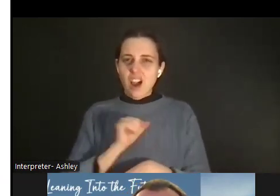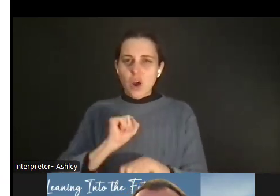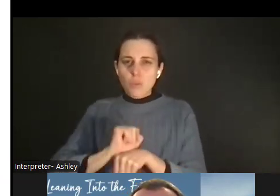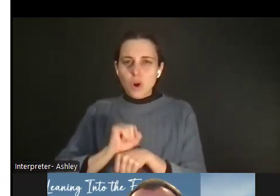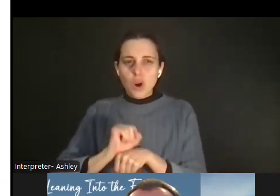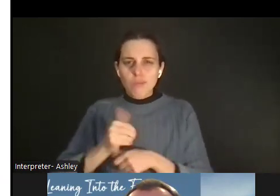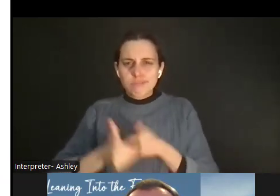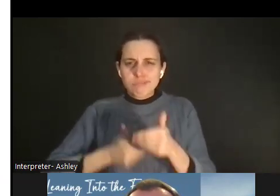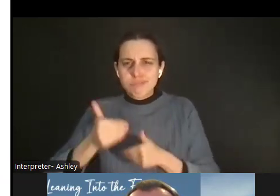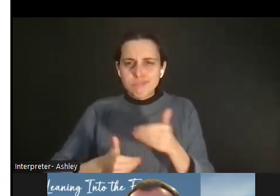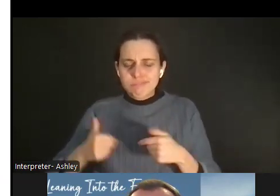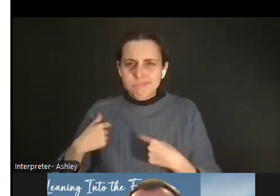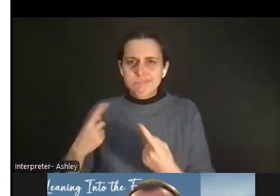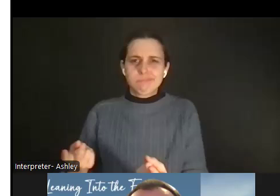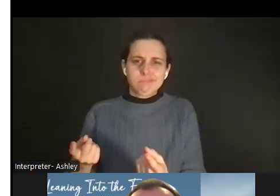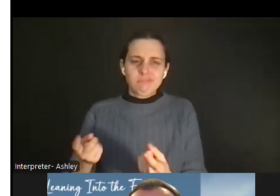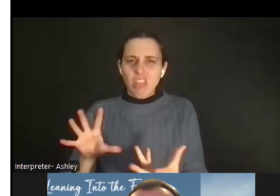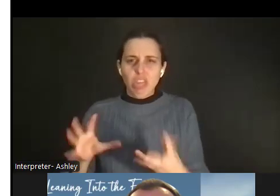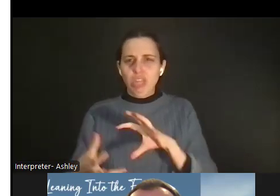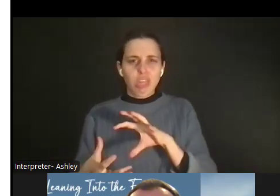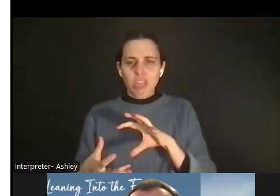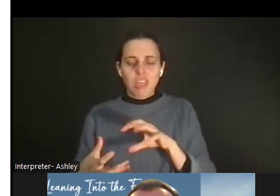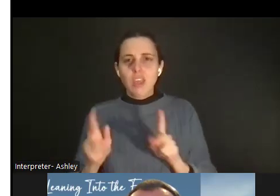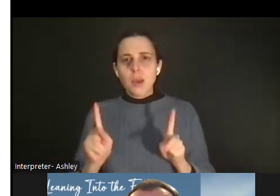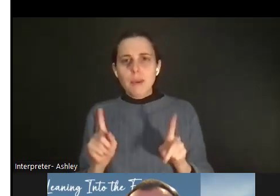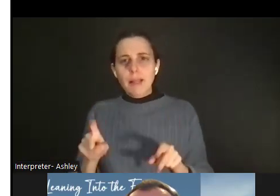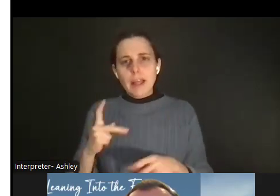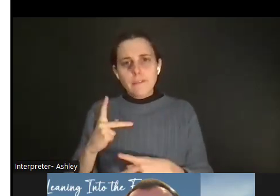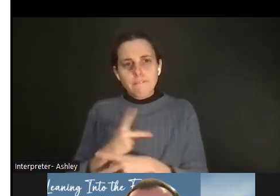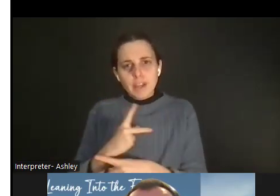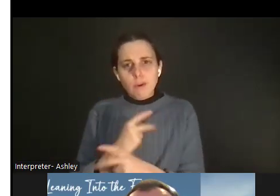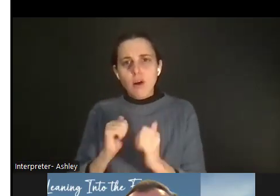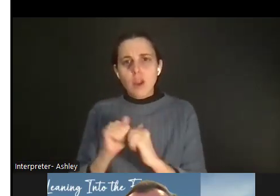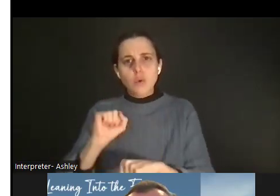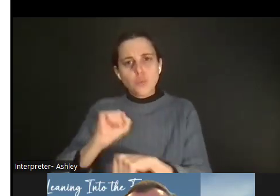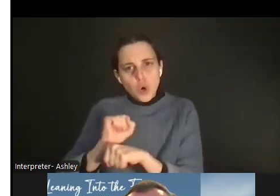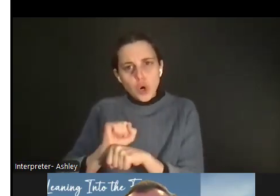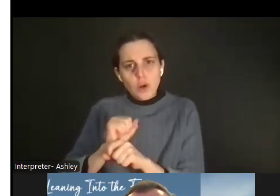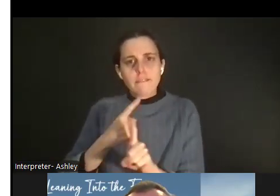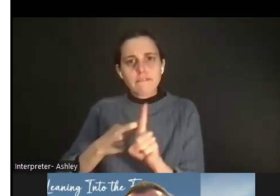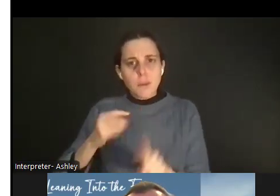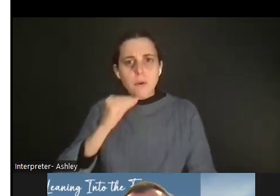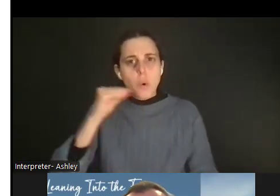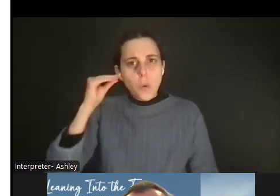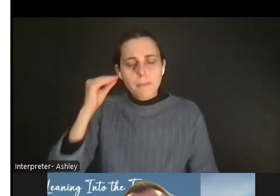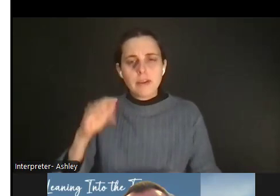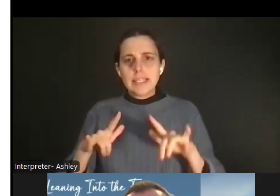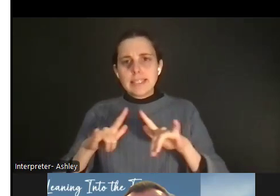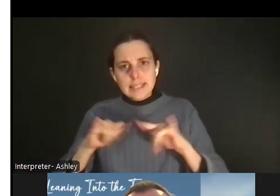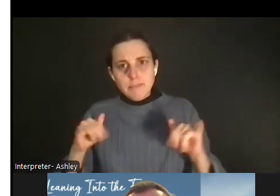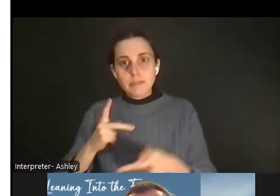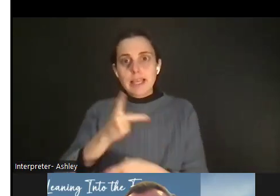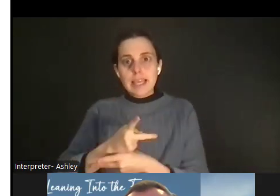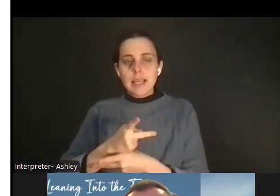People, needed to figure out how to work from home and keep the performance levels. And then the